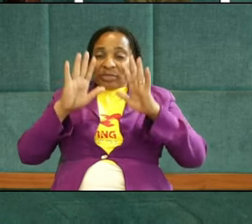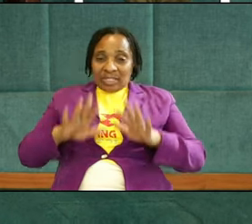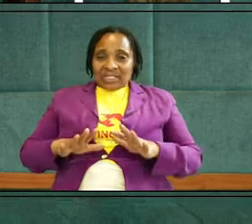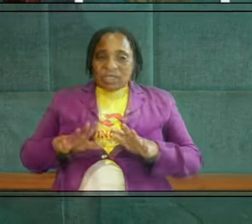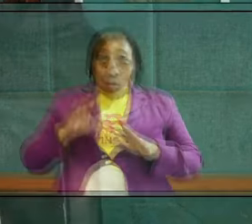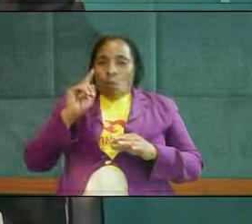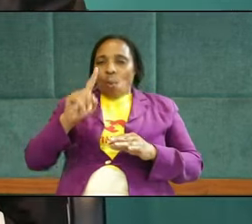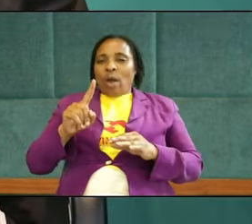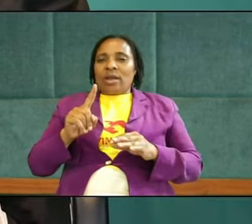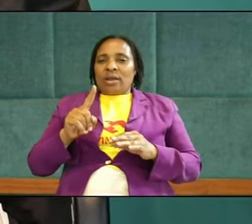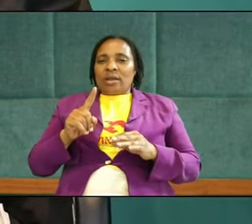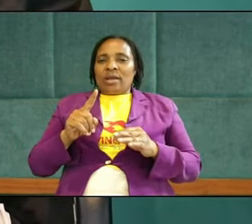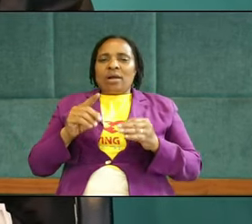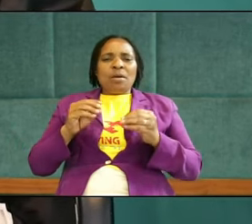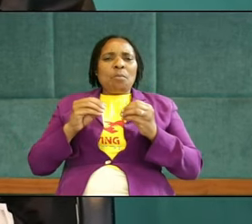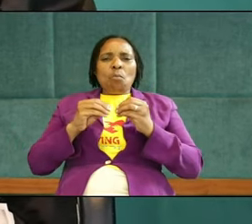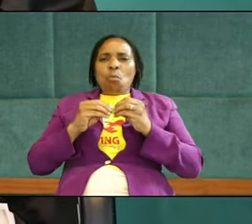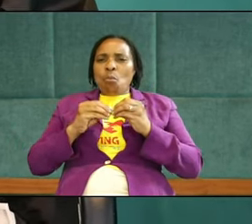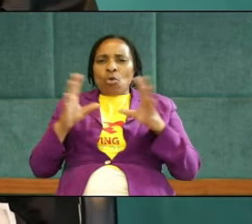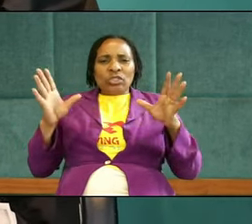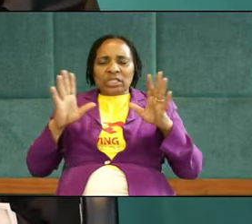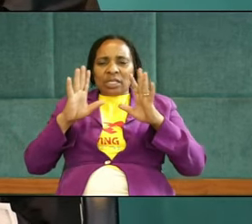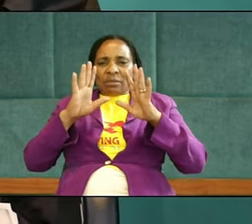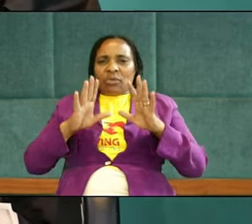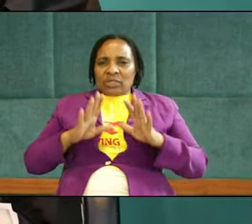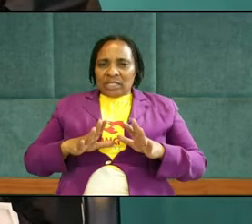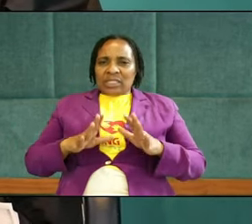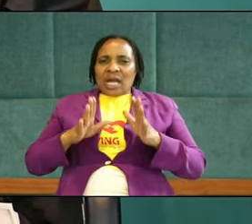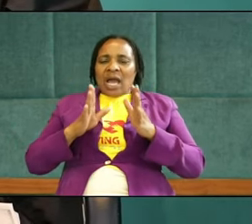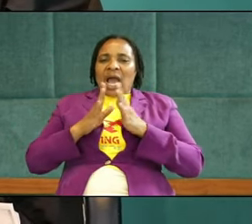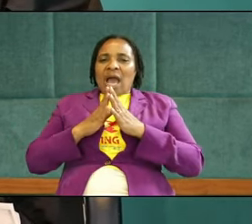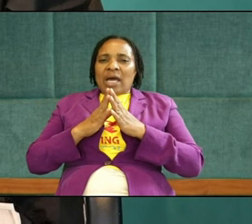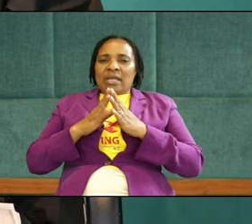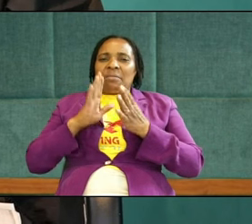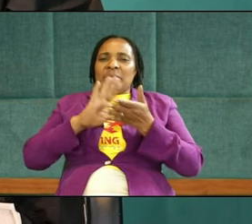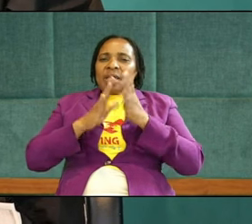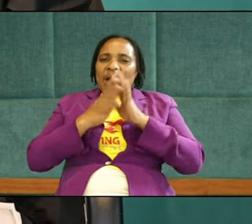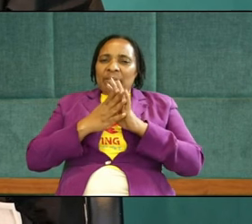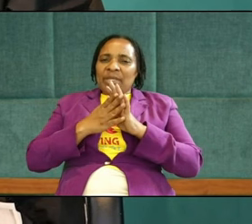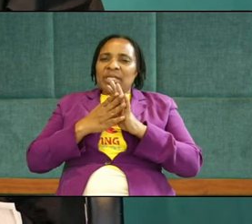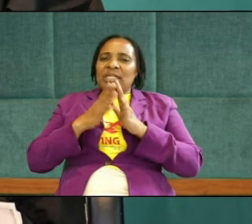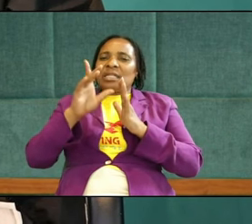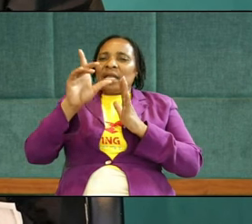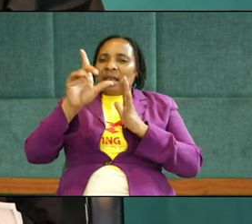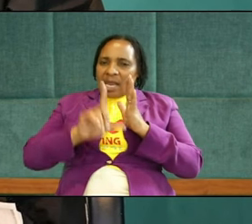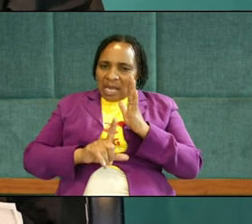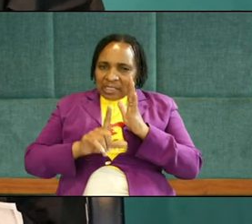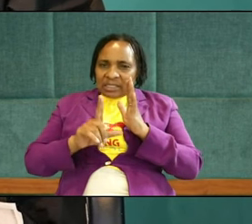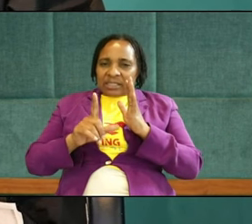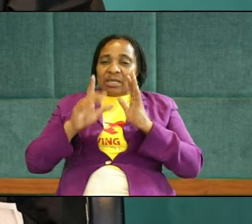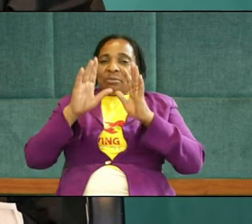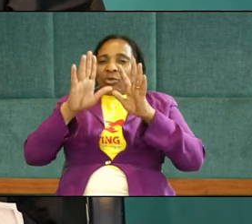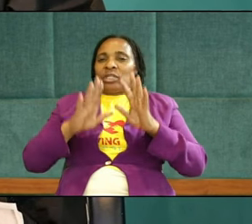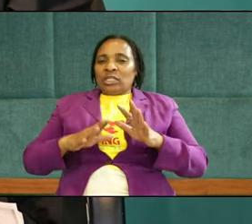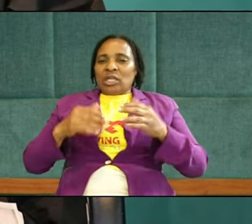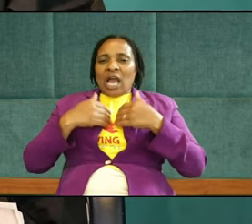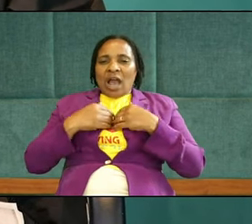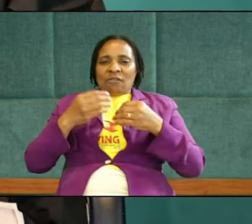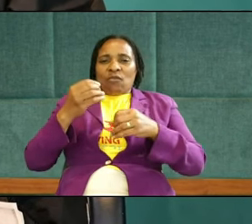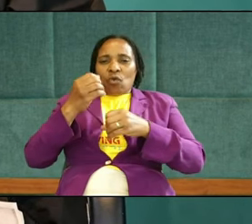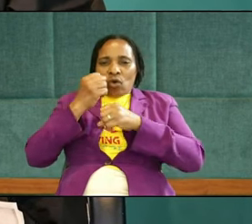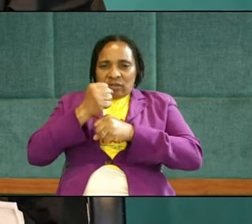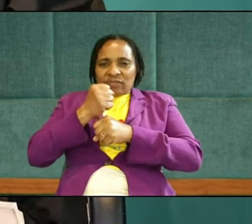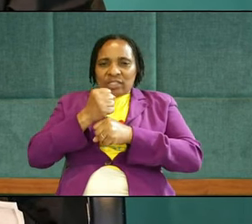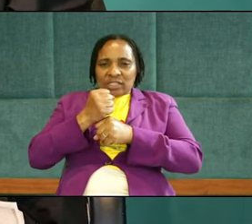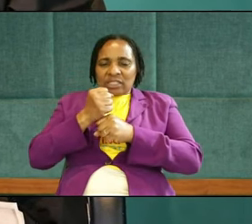the most important and 8 being the least important. Mm-hmm. So we have confidence,